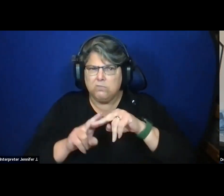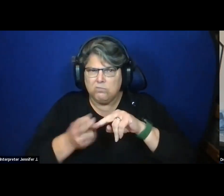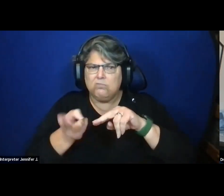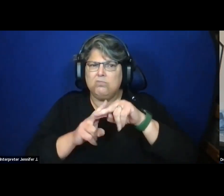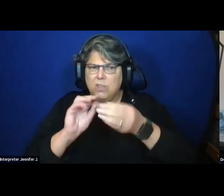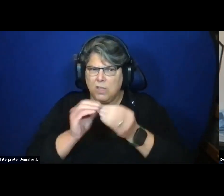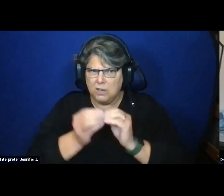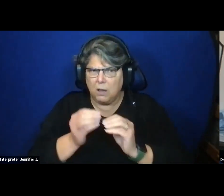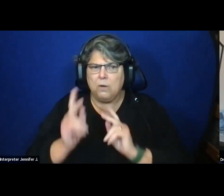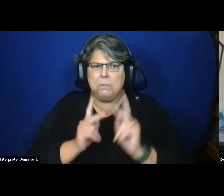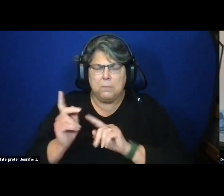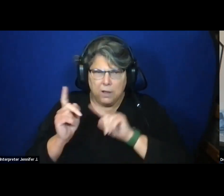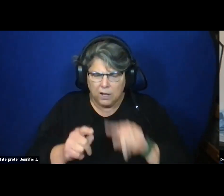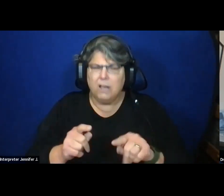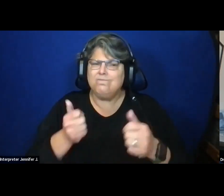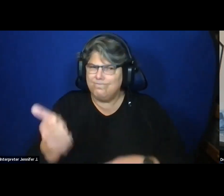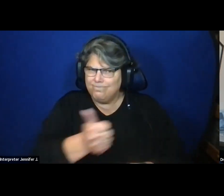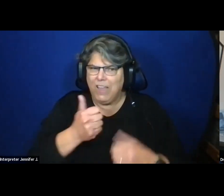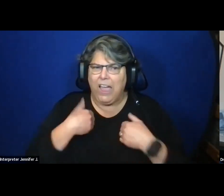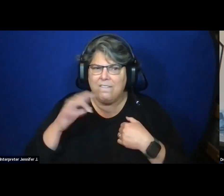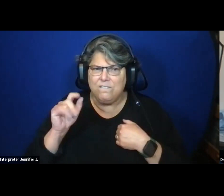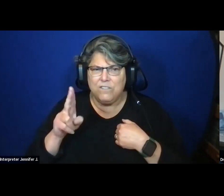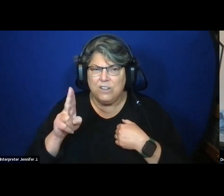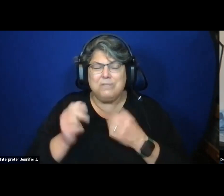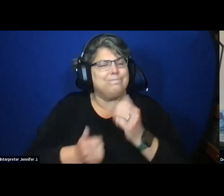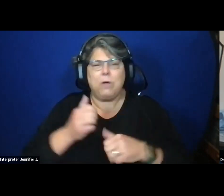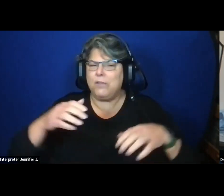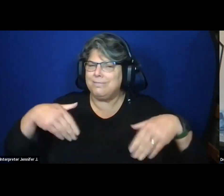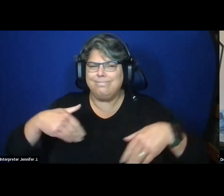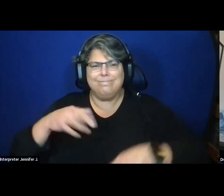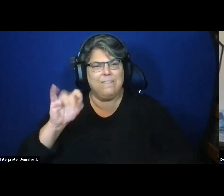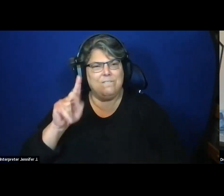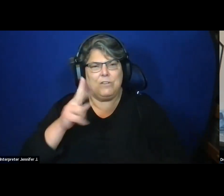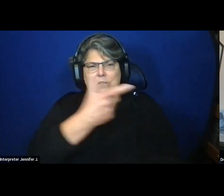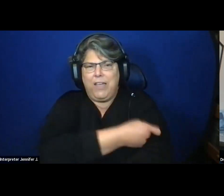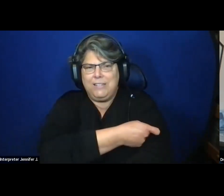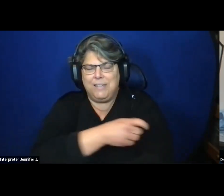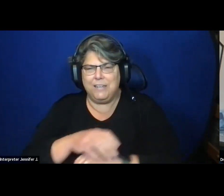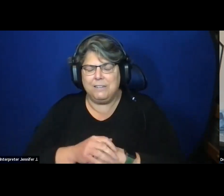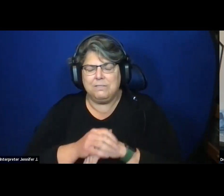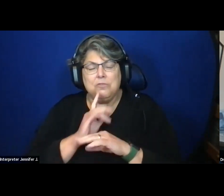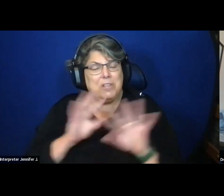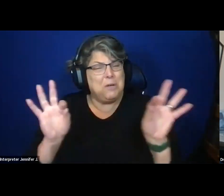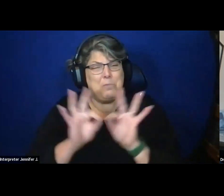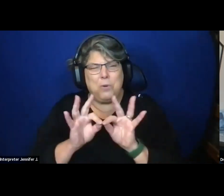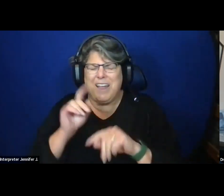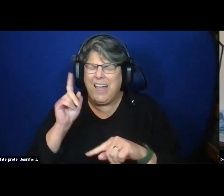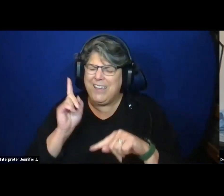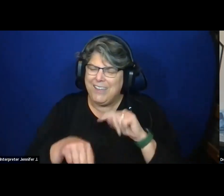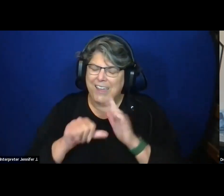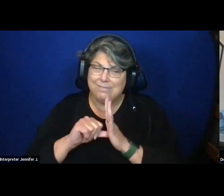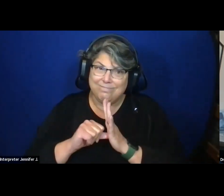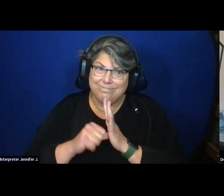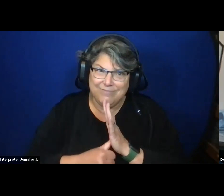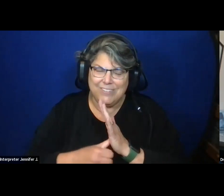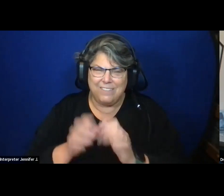who are coming in with influenza, and most of them are unvaccinated. So it's just really important, and I can't impress what Dr. Mase has